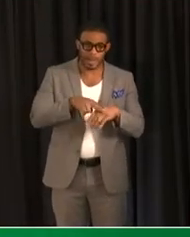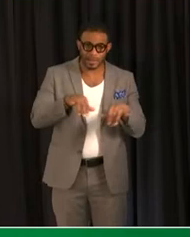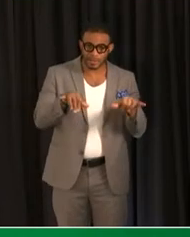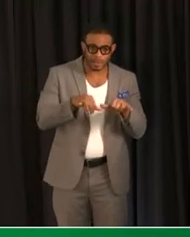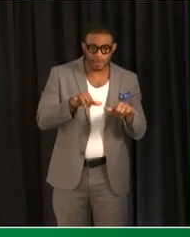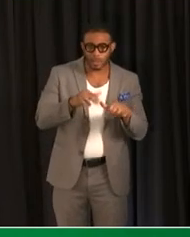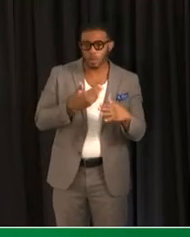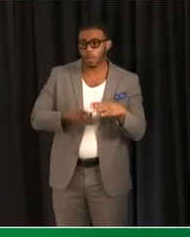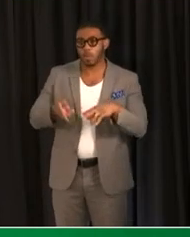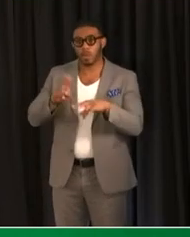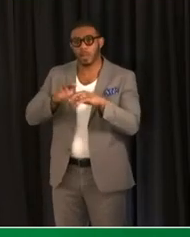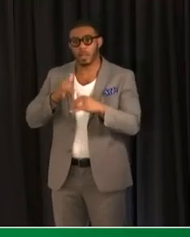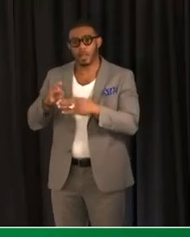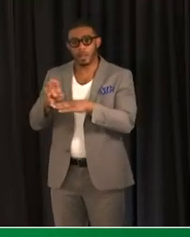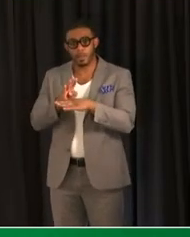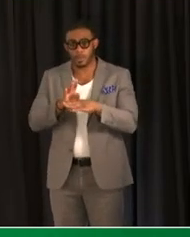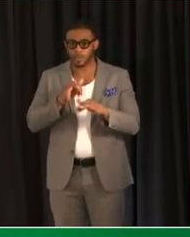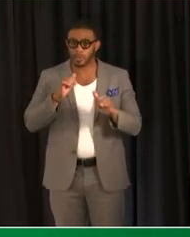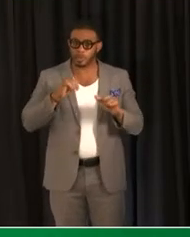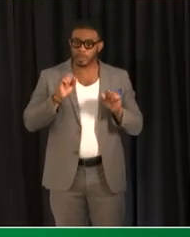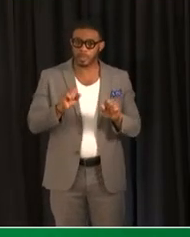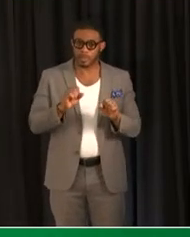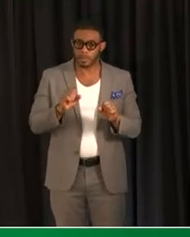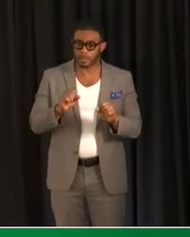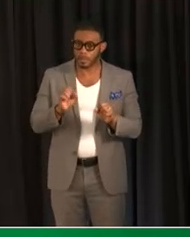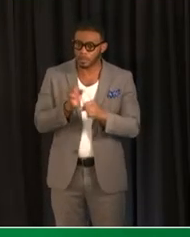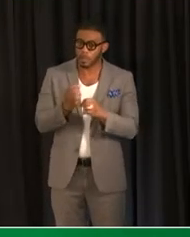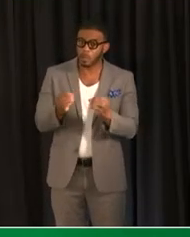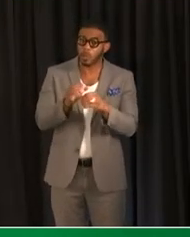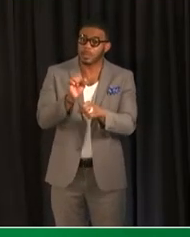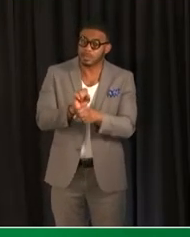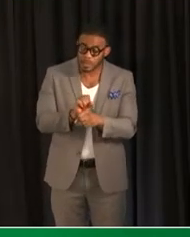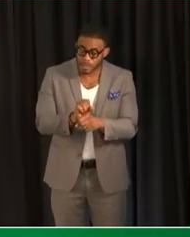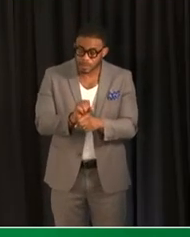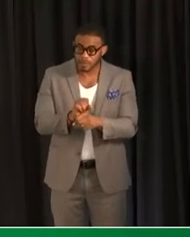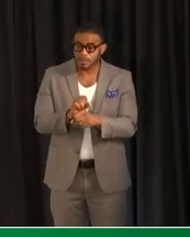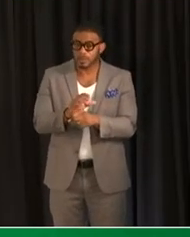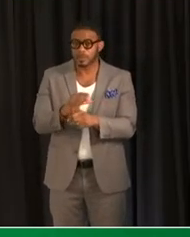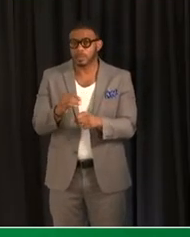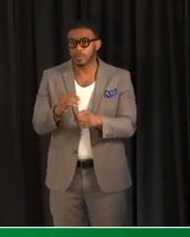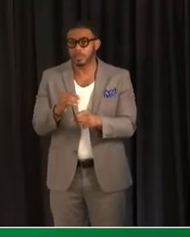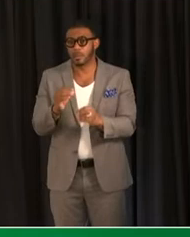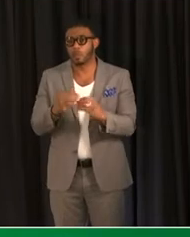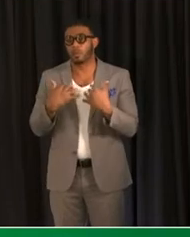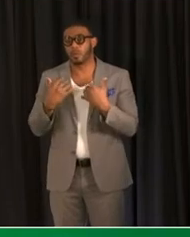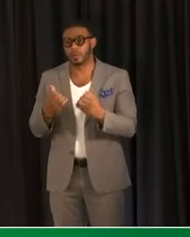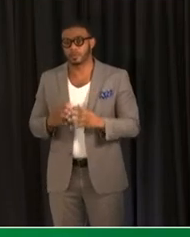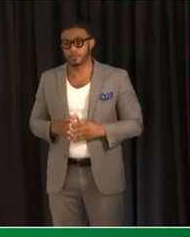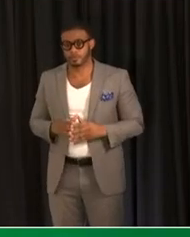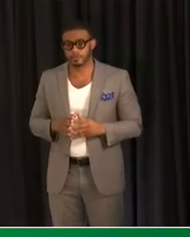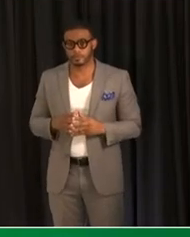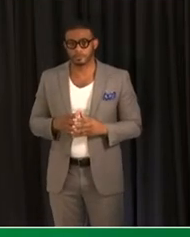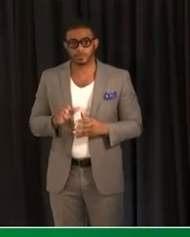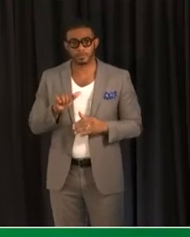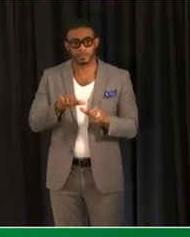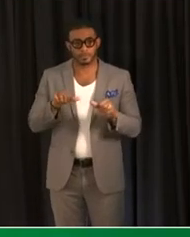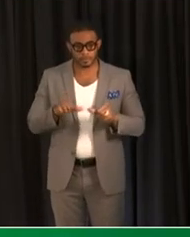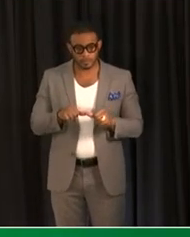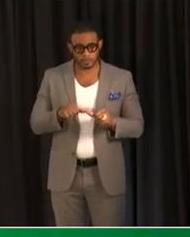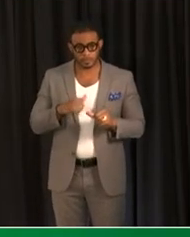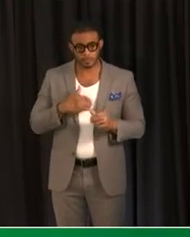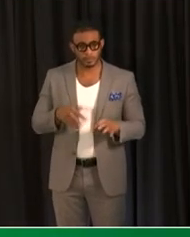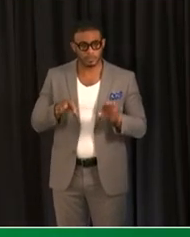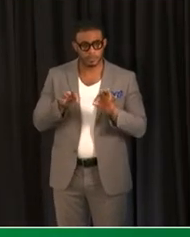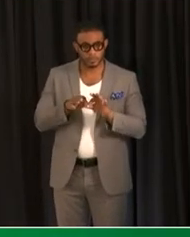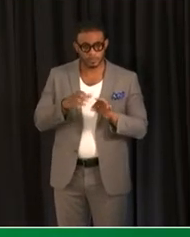only in our national scale, but raising the wage within our businesses so that we can create more jobs and more recovery. Another